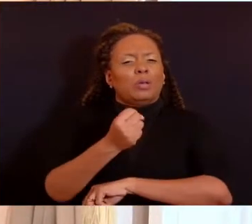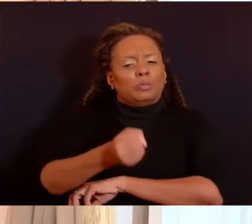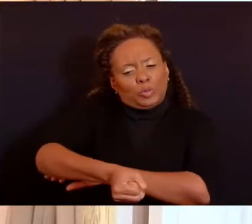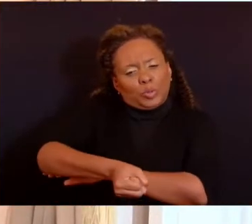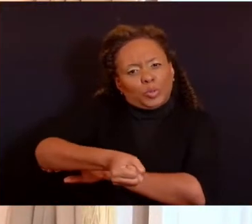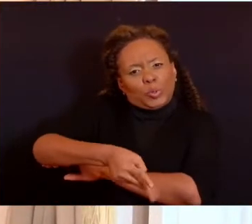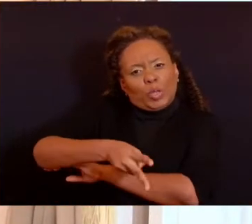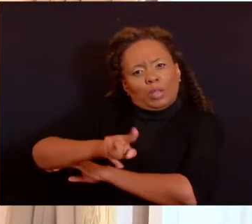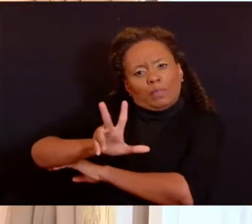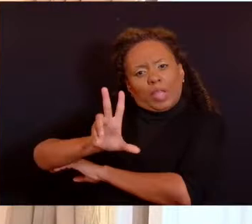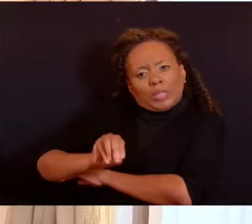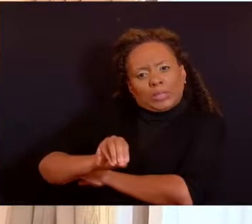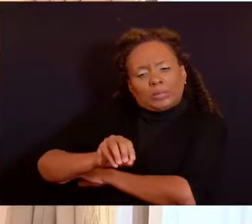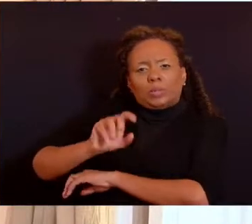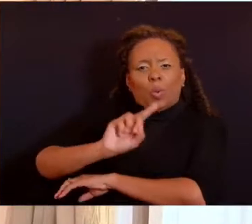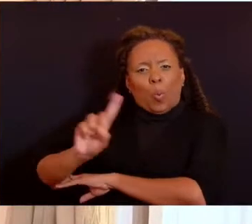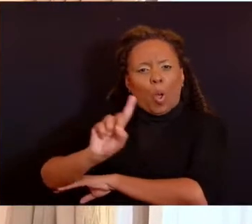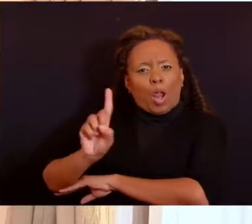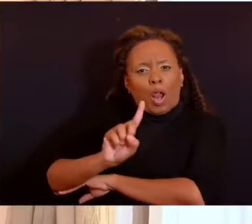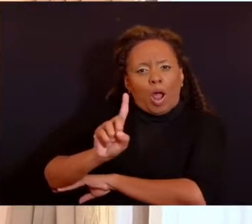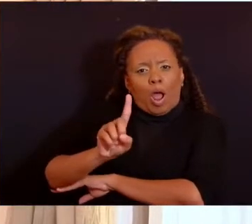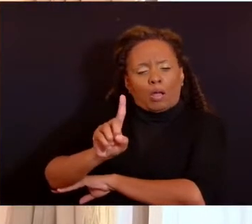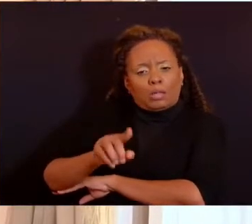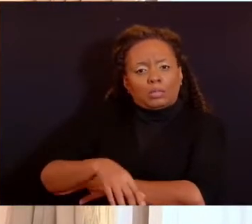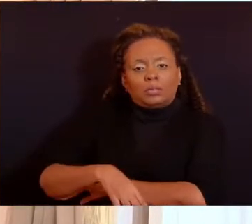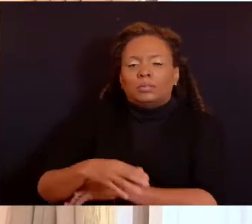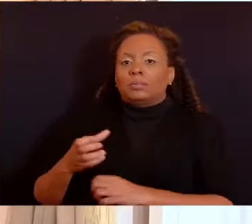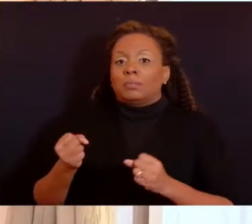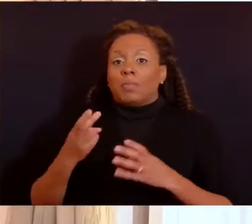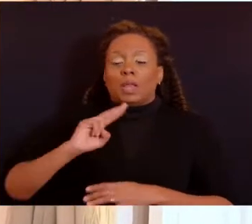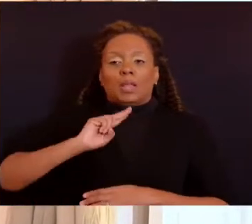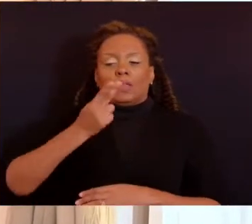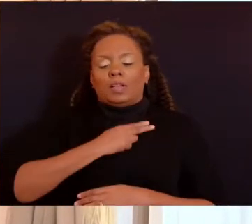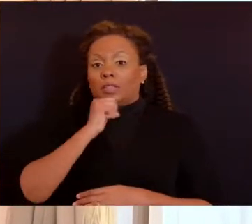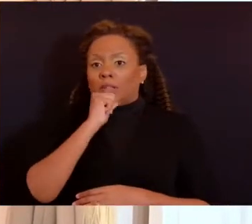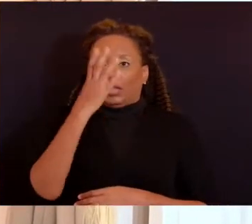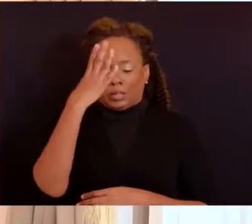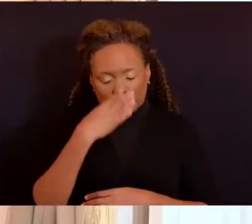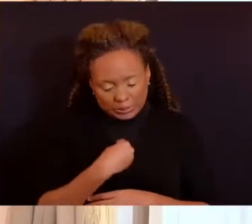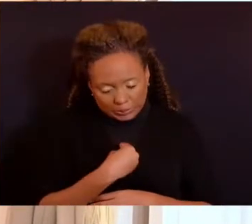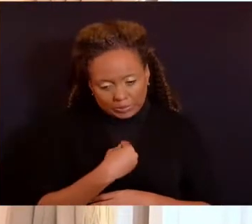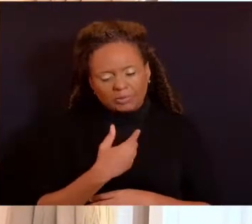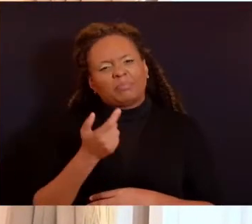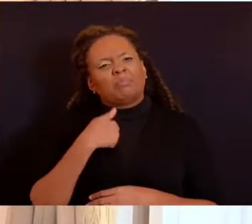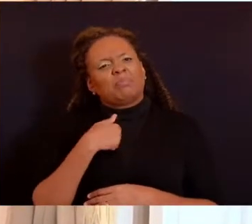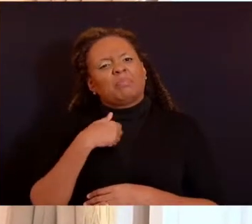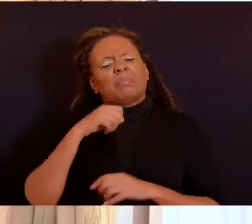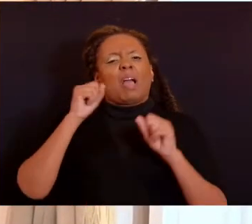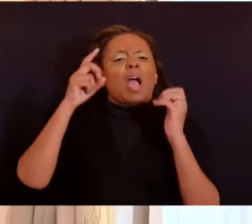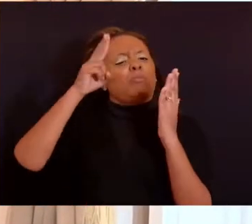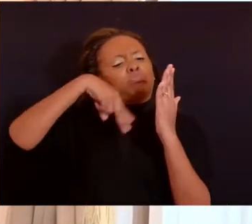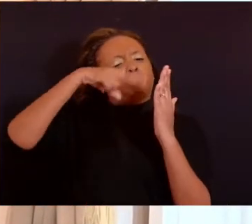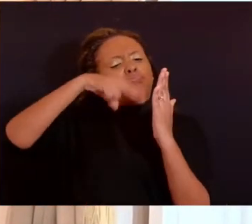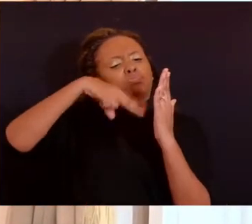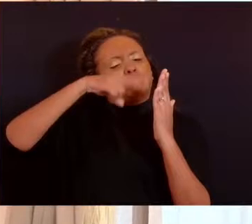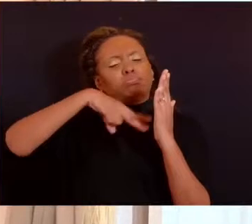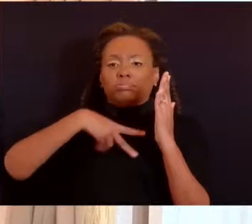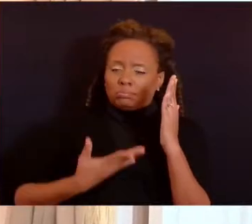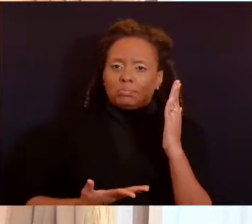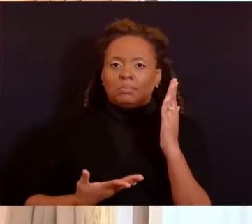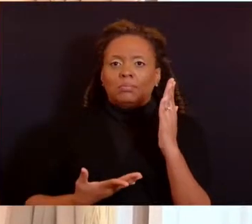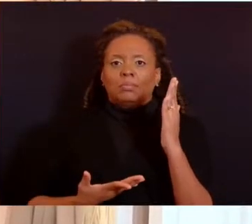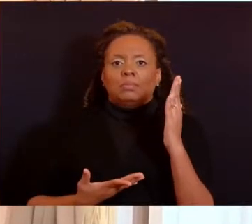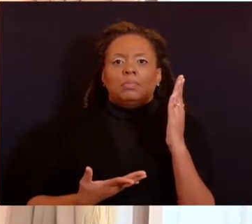night, most of us who don't sleep lightly or who were not sleeping, I was reading cabinet papers, all